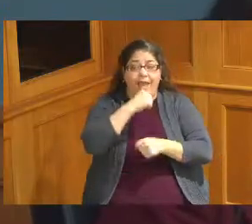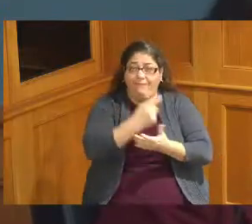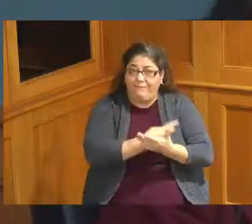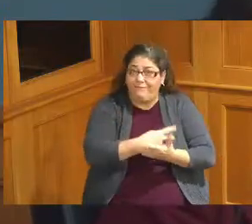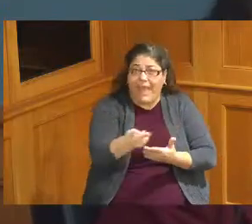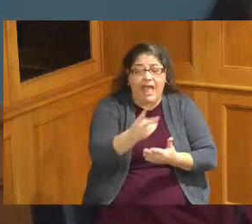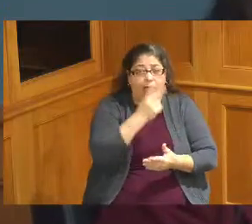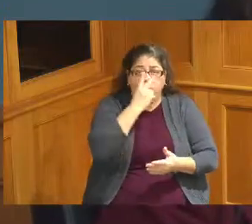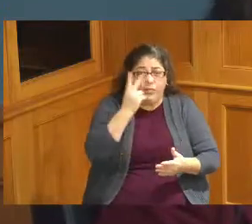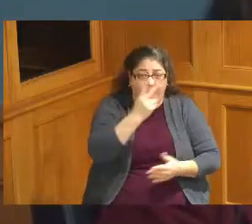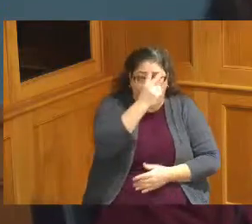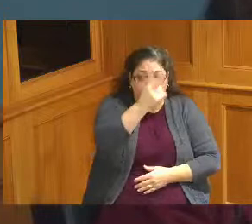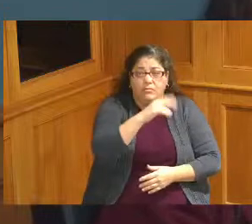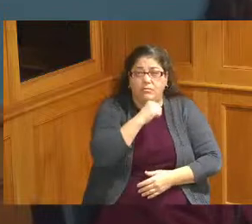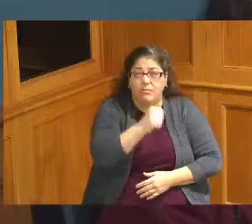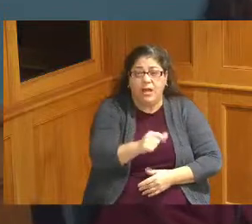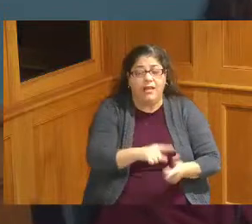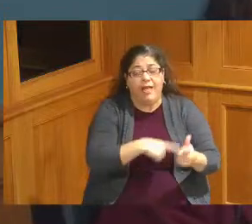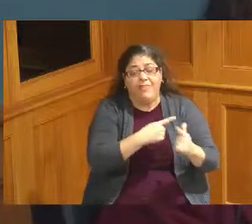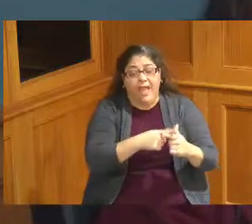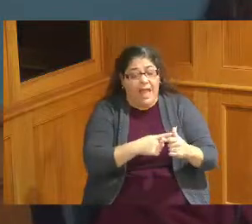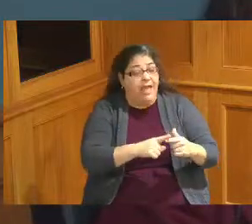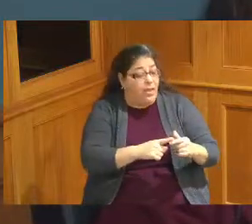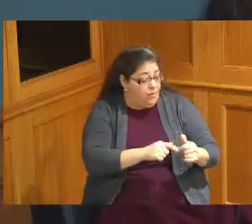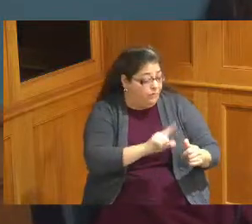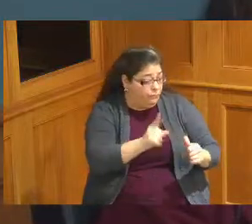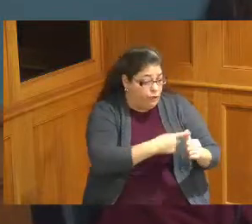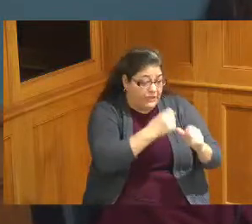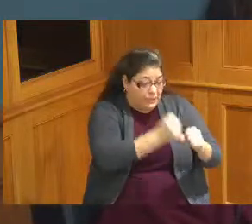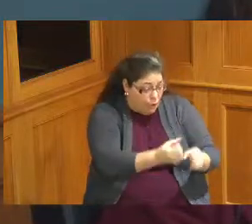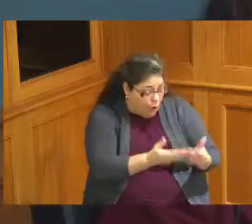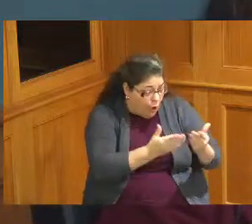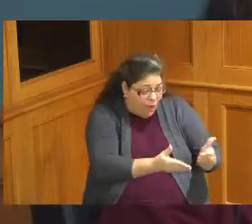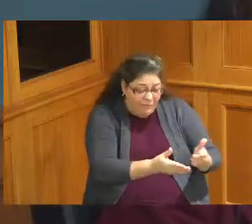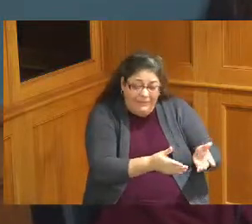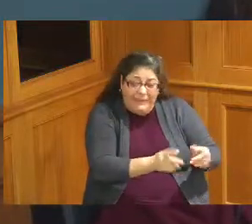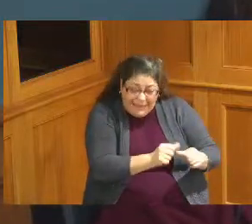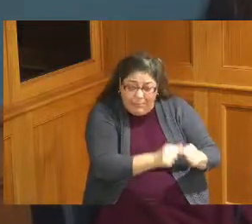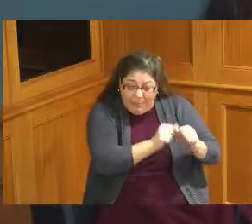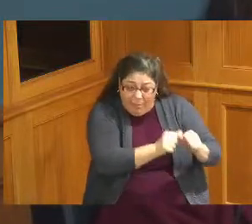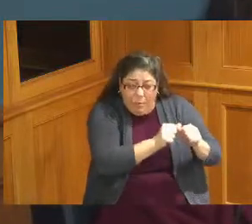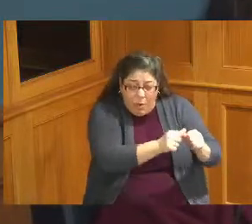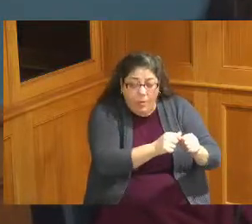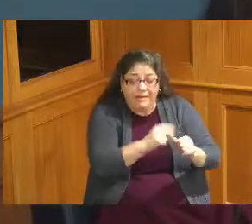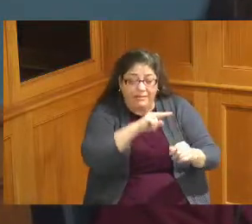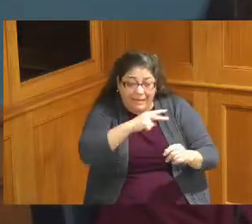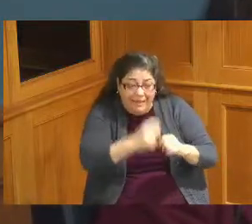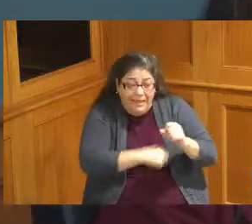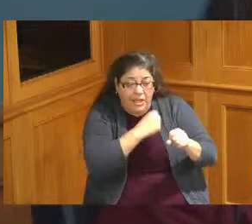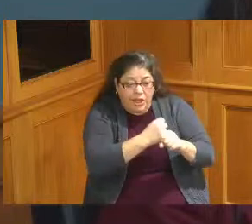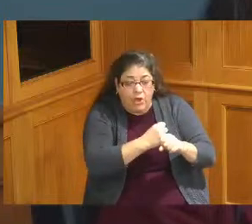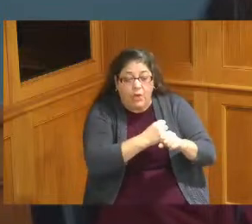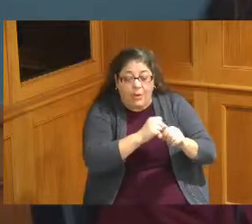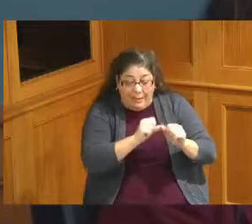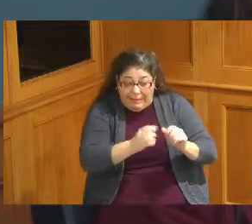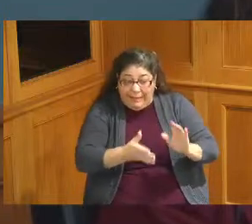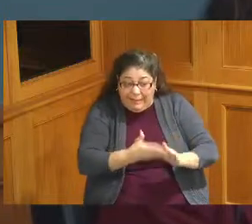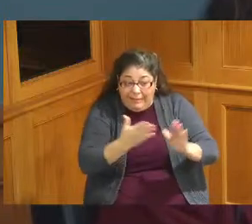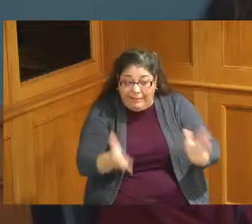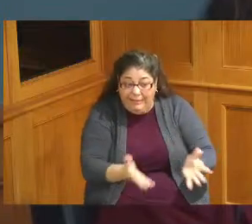the next year, make sure that they're really doing great. And so where do we stop is my